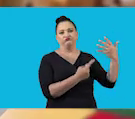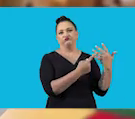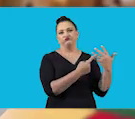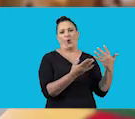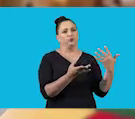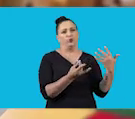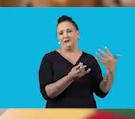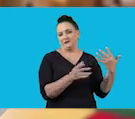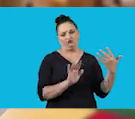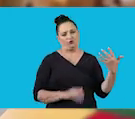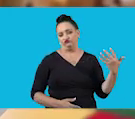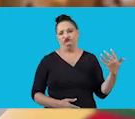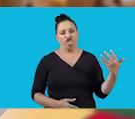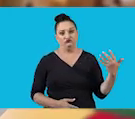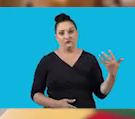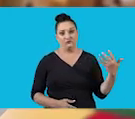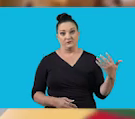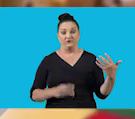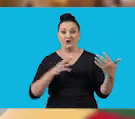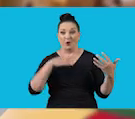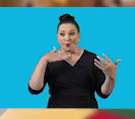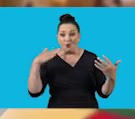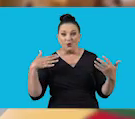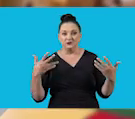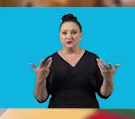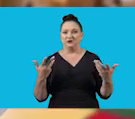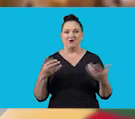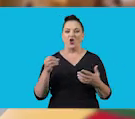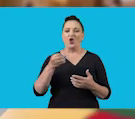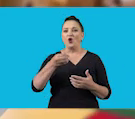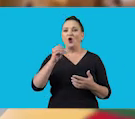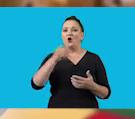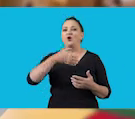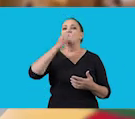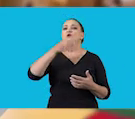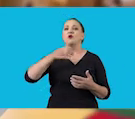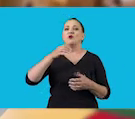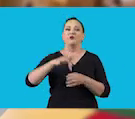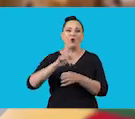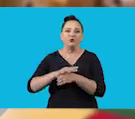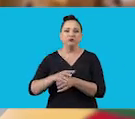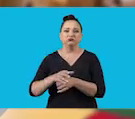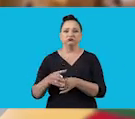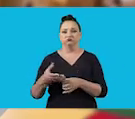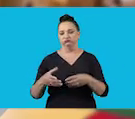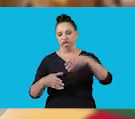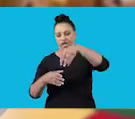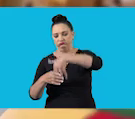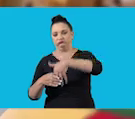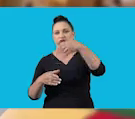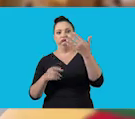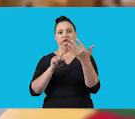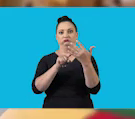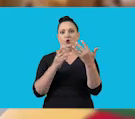your hand doesn't get wet. But if you put your hand inside a glass of Oros that you're probably drinking, or a glass of water,